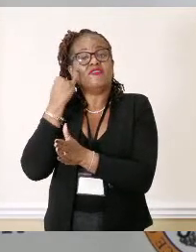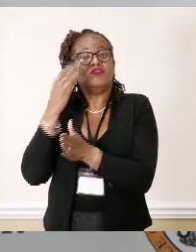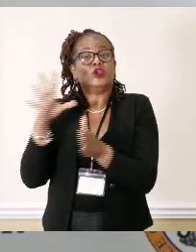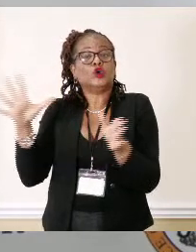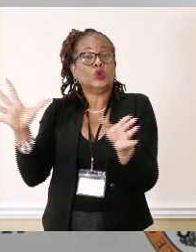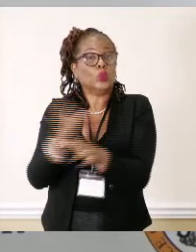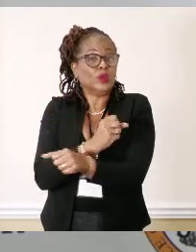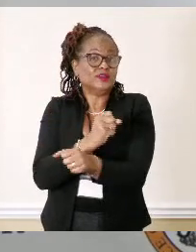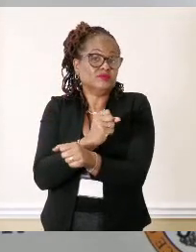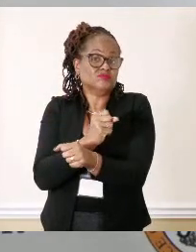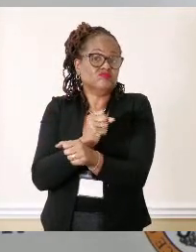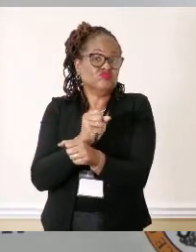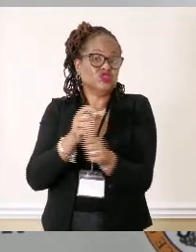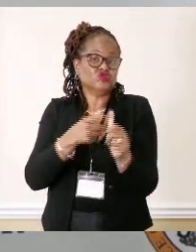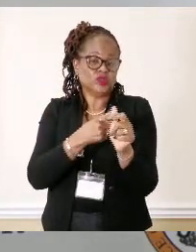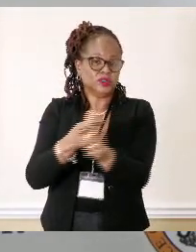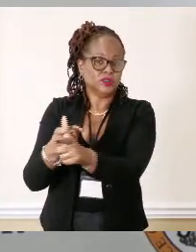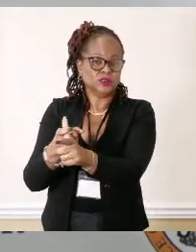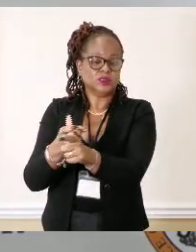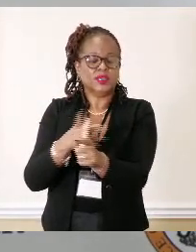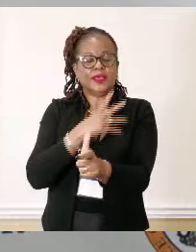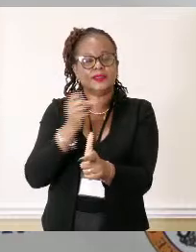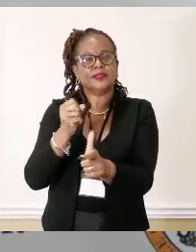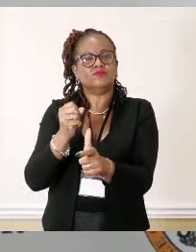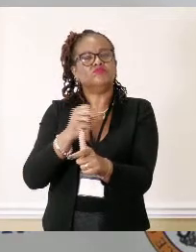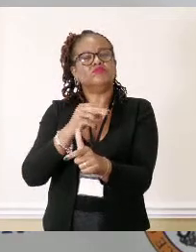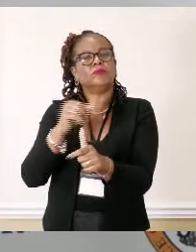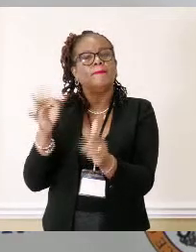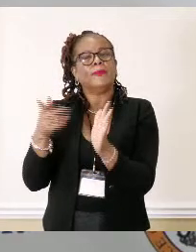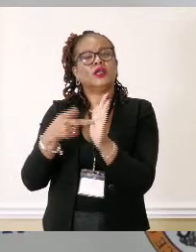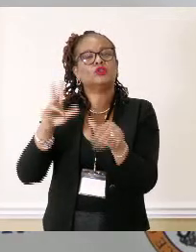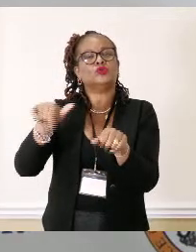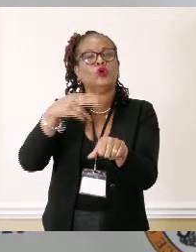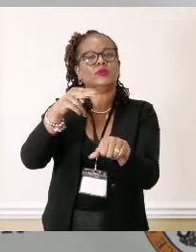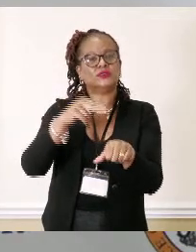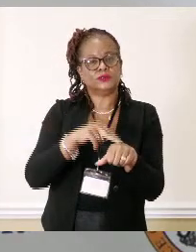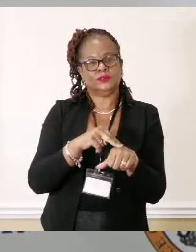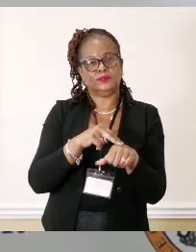race and return to a sense of normalcy.